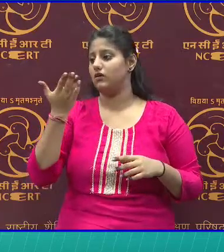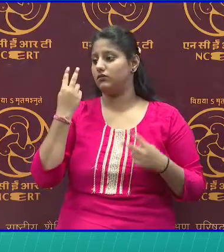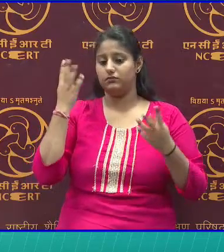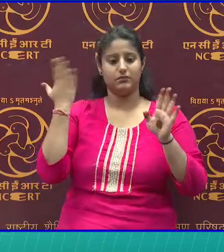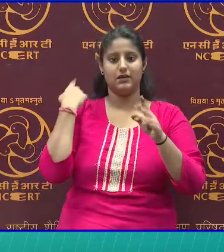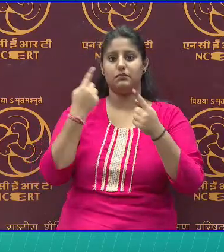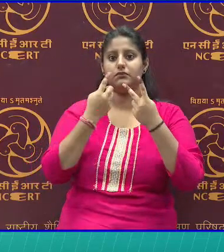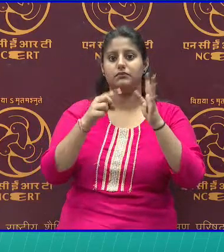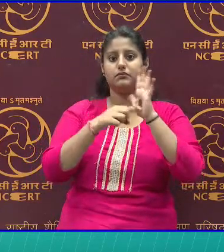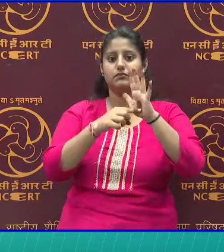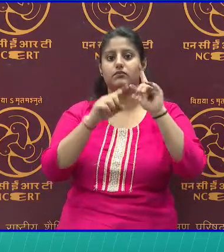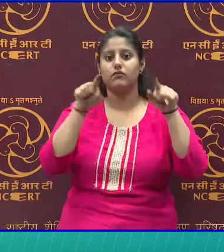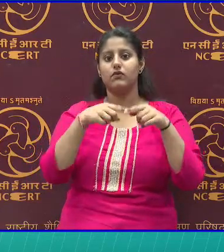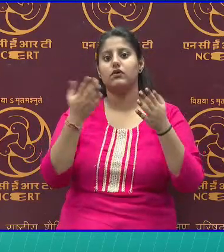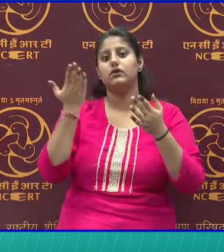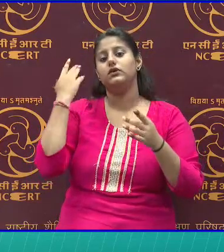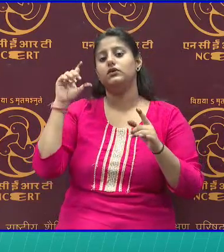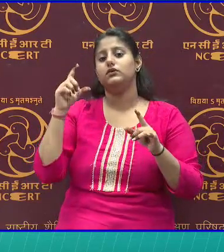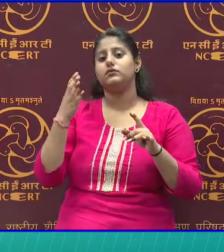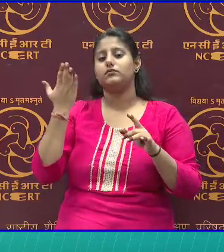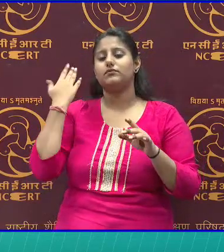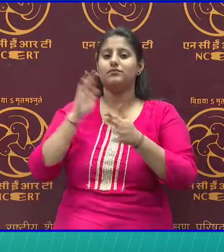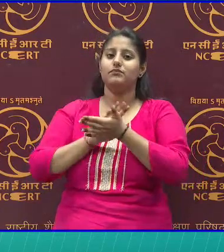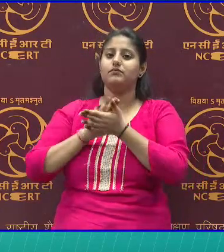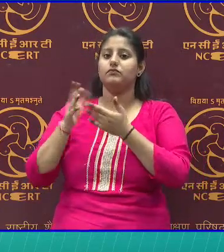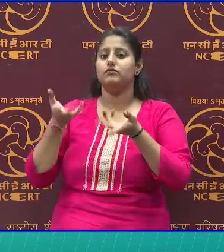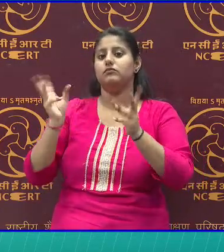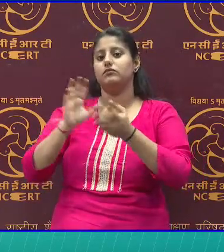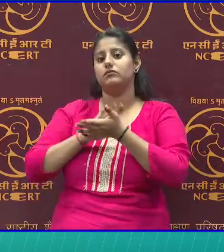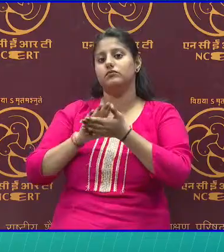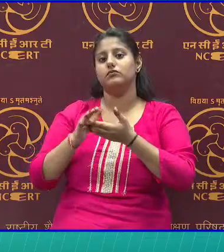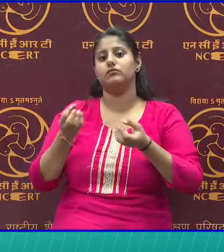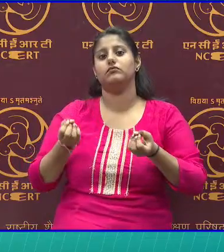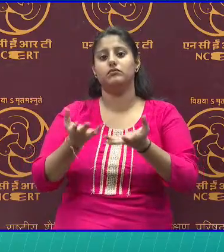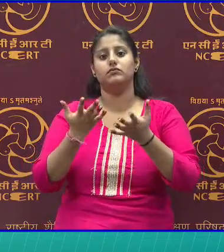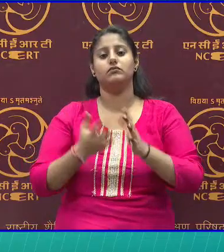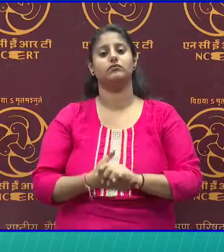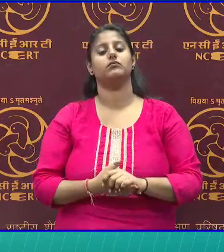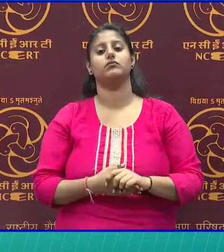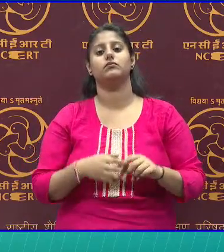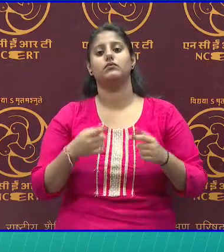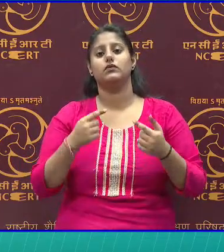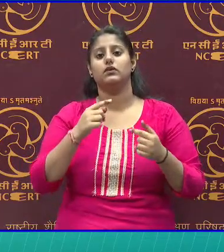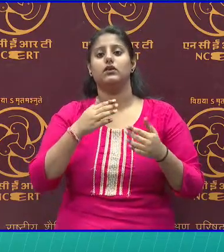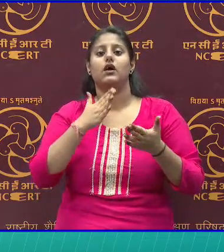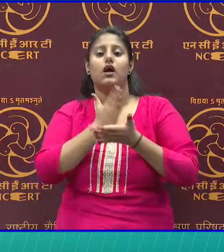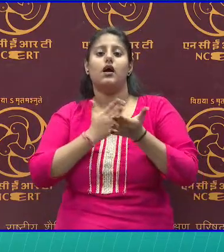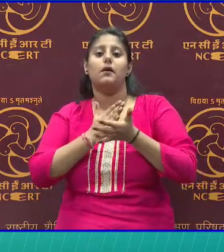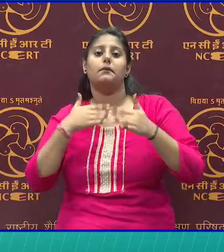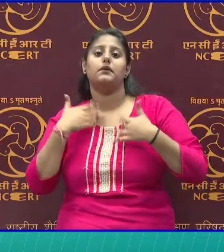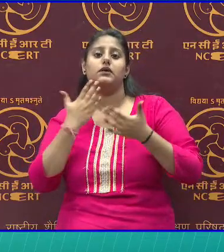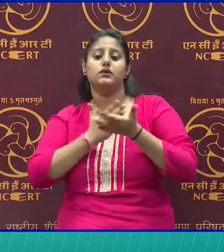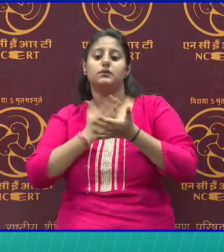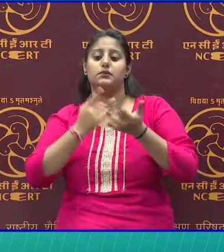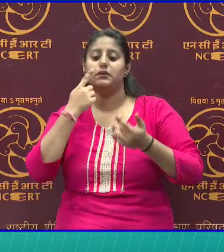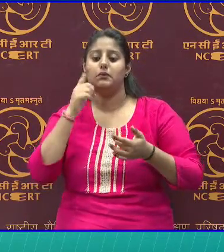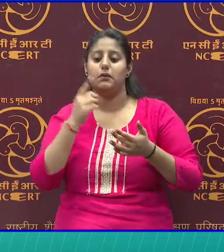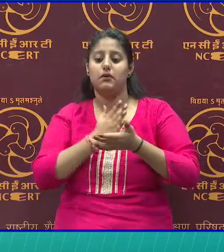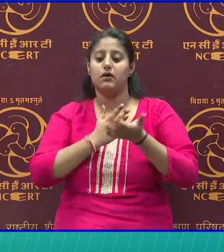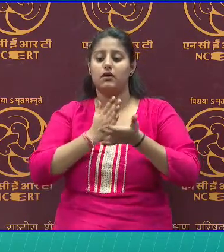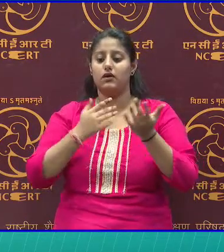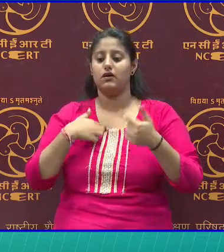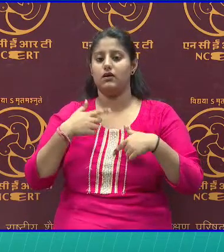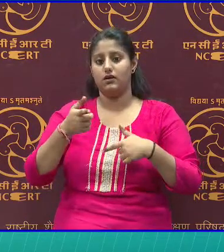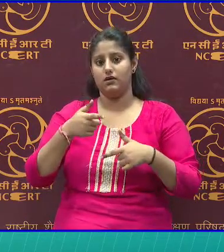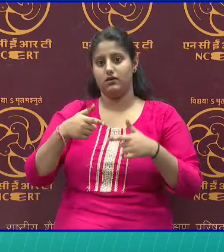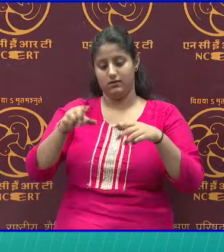this recycled paper could be used for making some greeting cards. Suppose you want to say happy birthday Papa. Absolutely. So we can encourage our